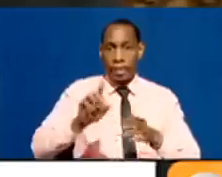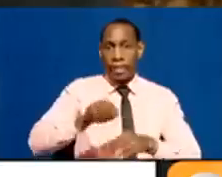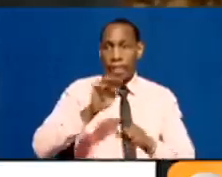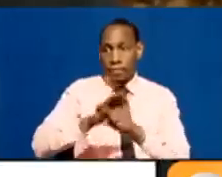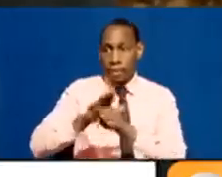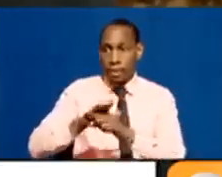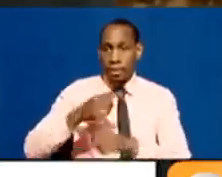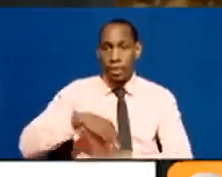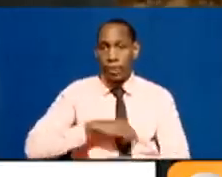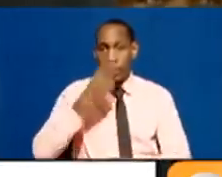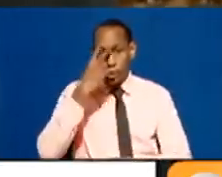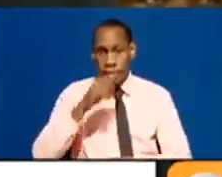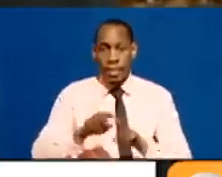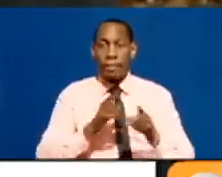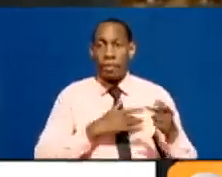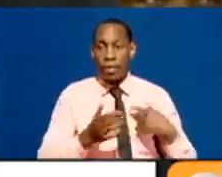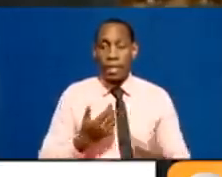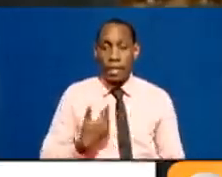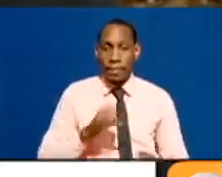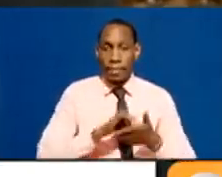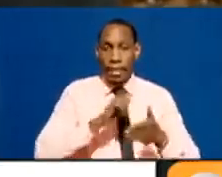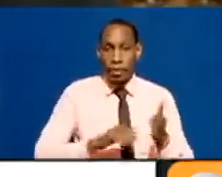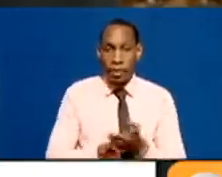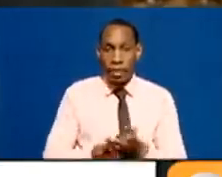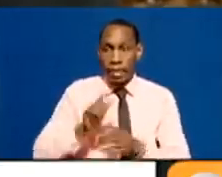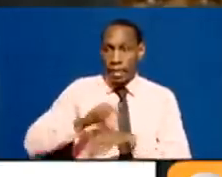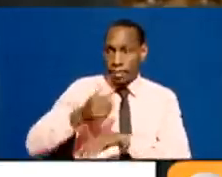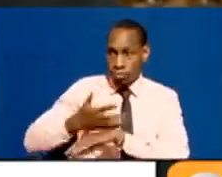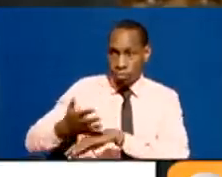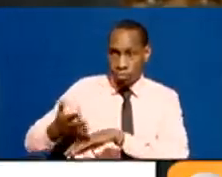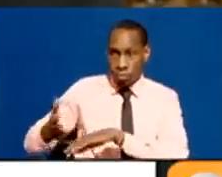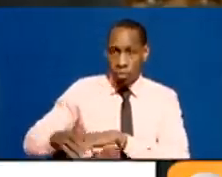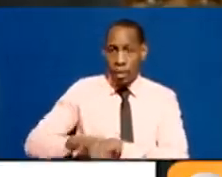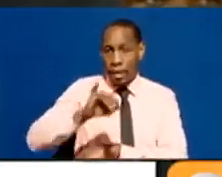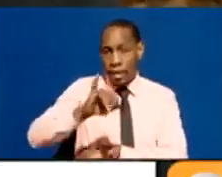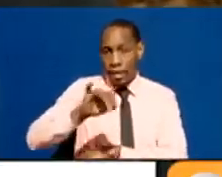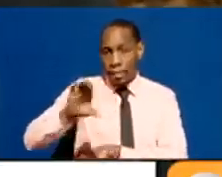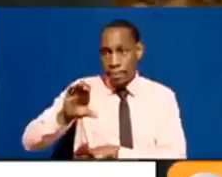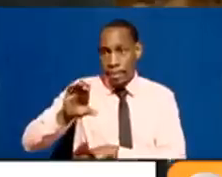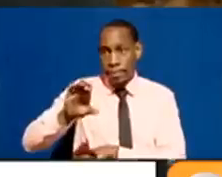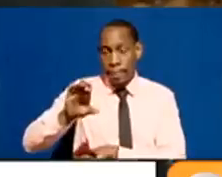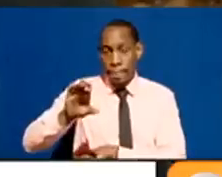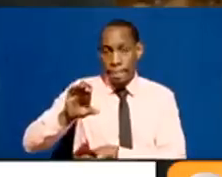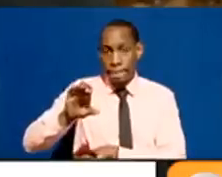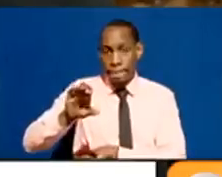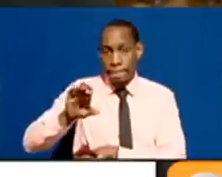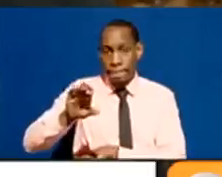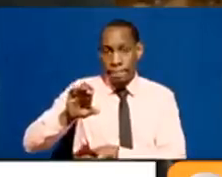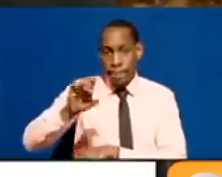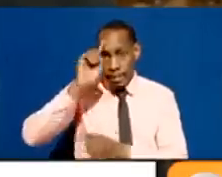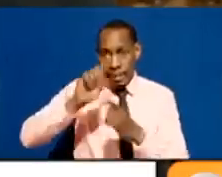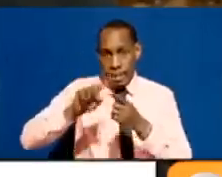we suspect and we are concerned that the delay on the part of IEBC is to